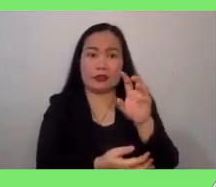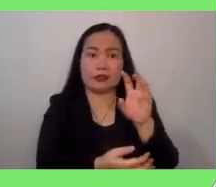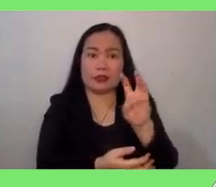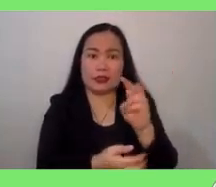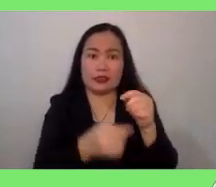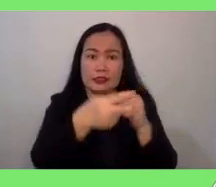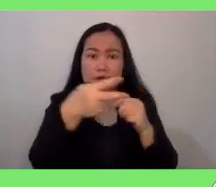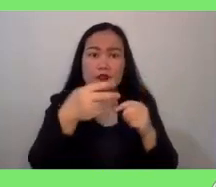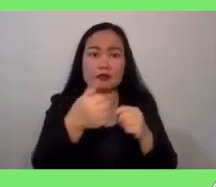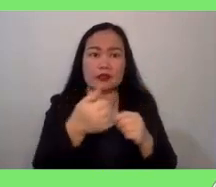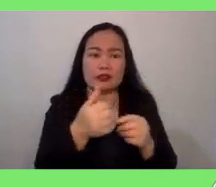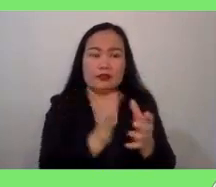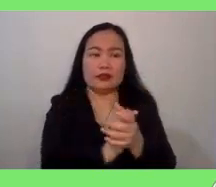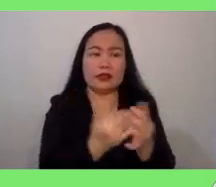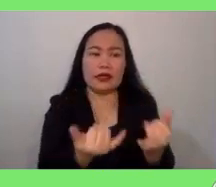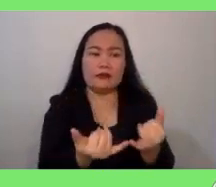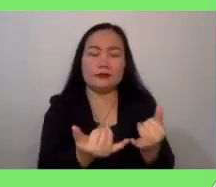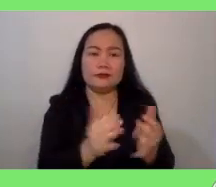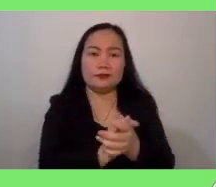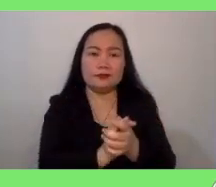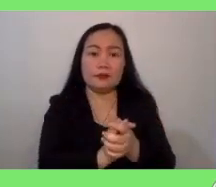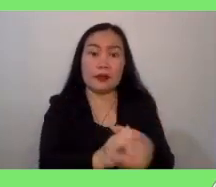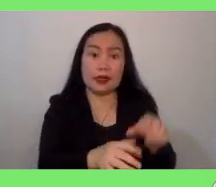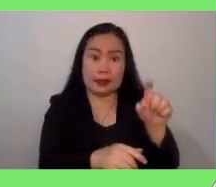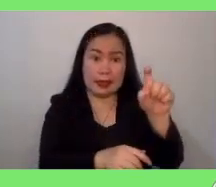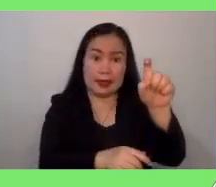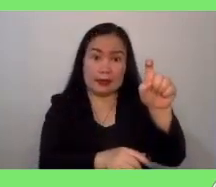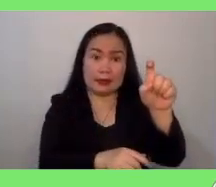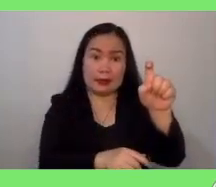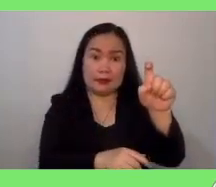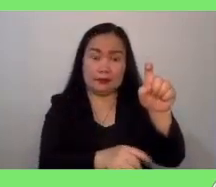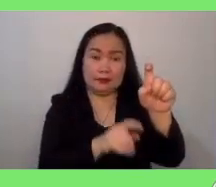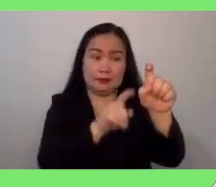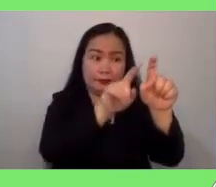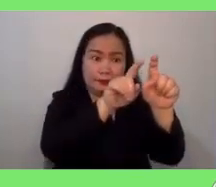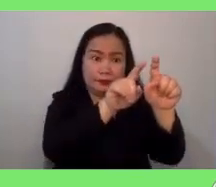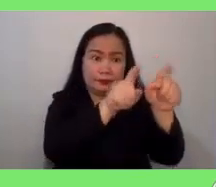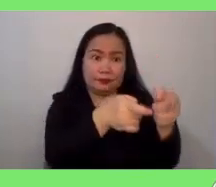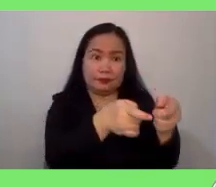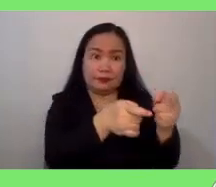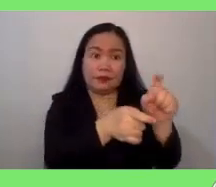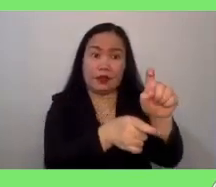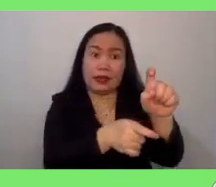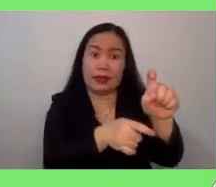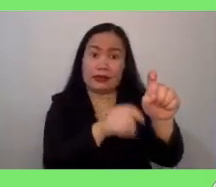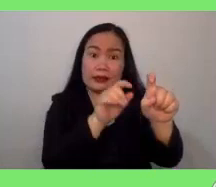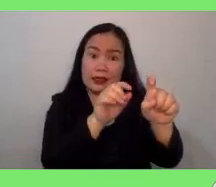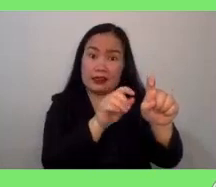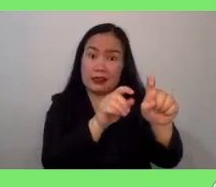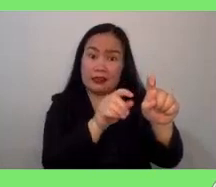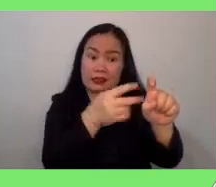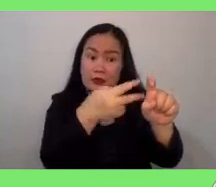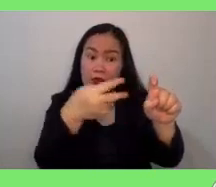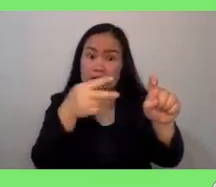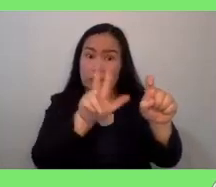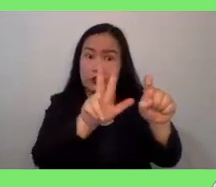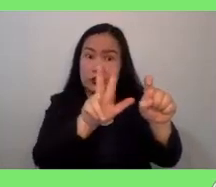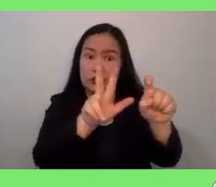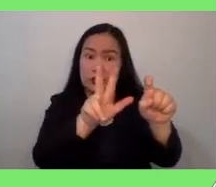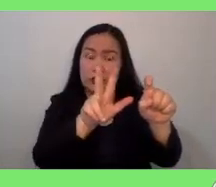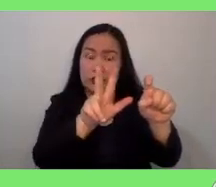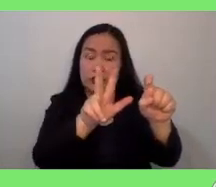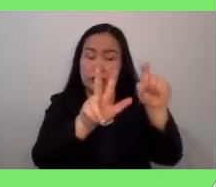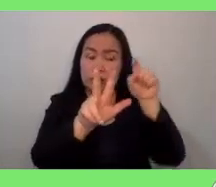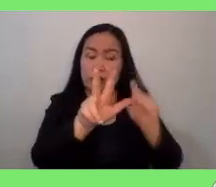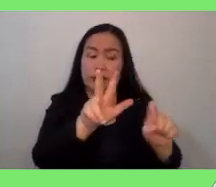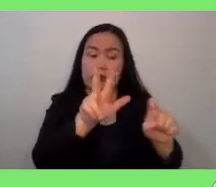Now, from here, yung x natin, since ang given nga po natin dito ay x is equal to 3, so itong x